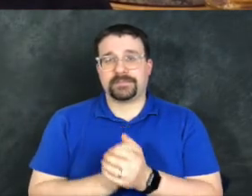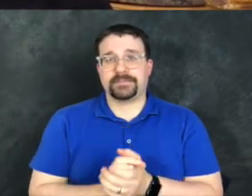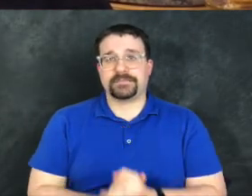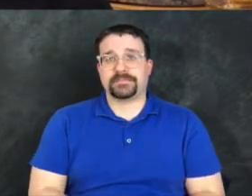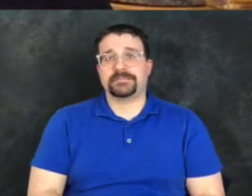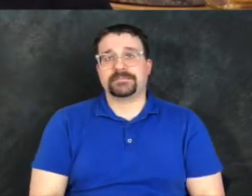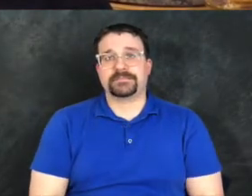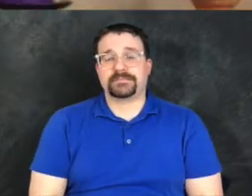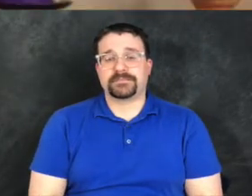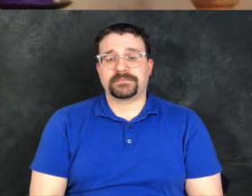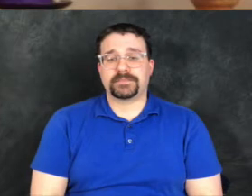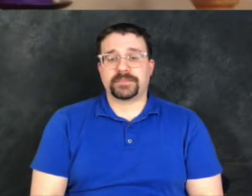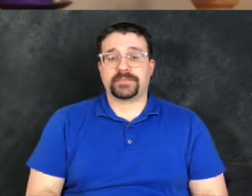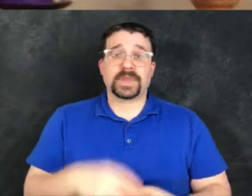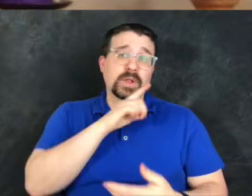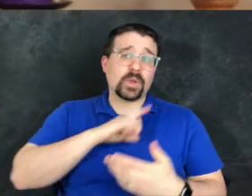Amen.